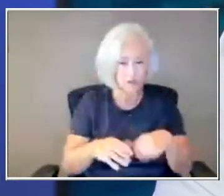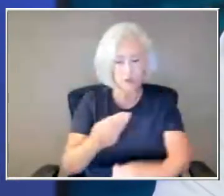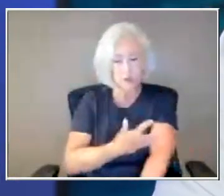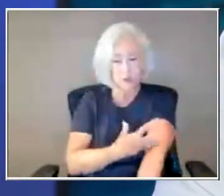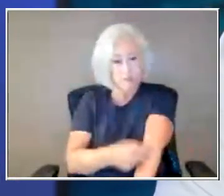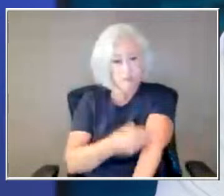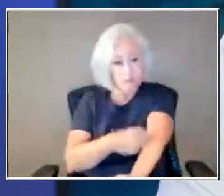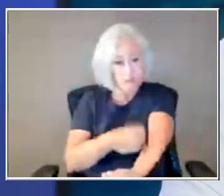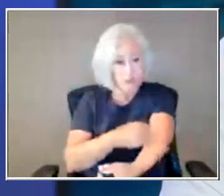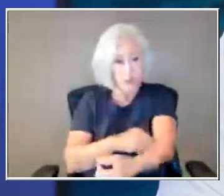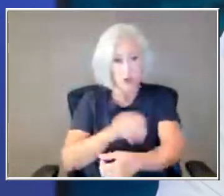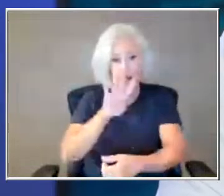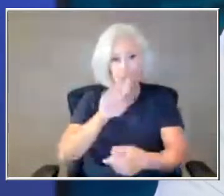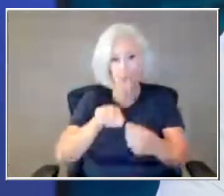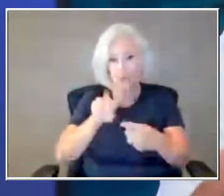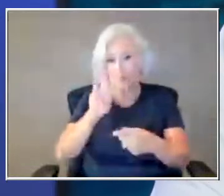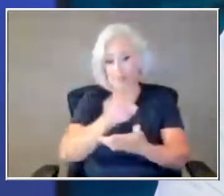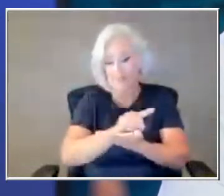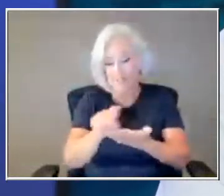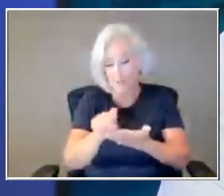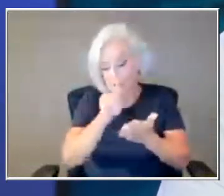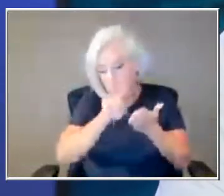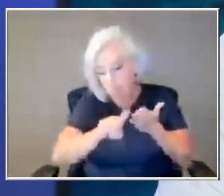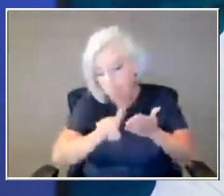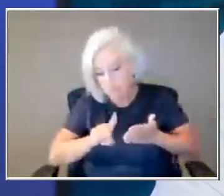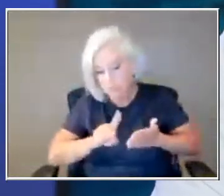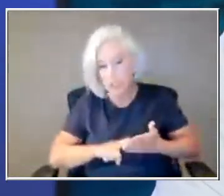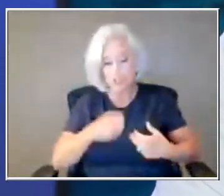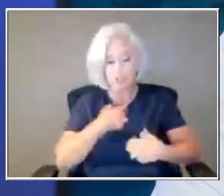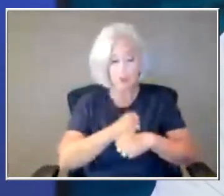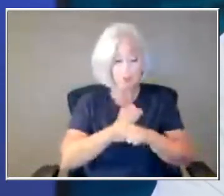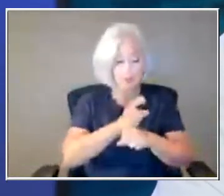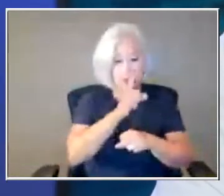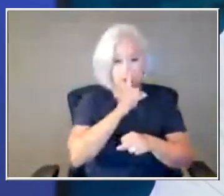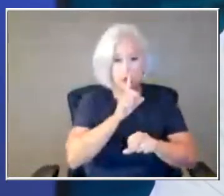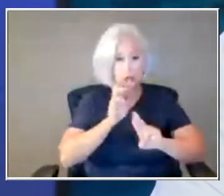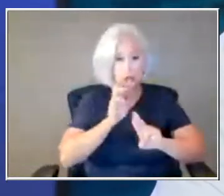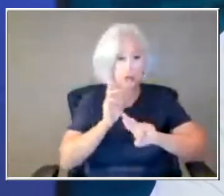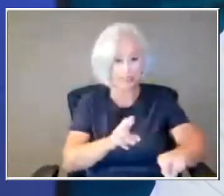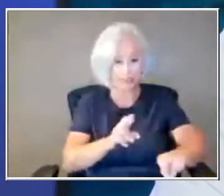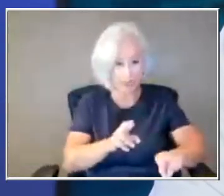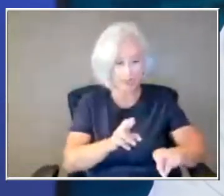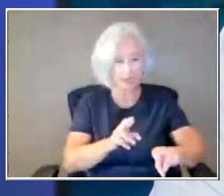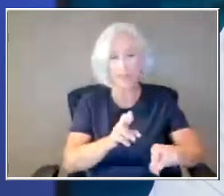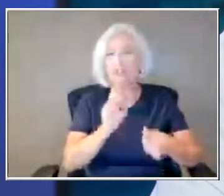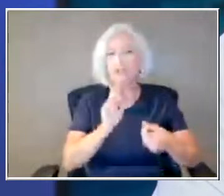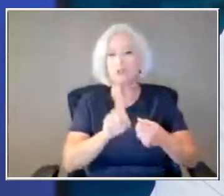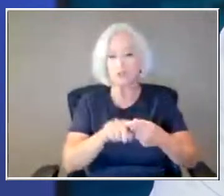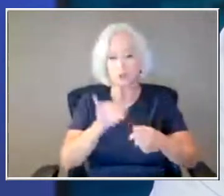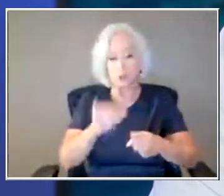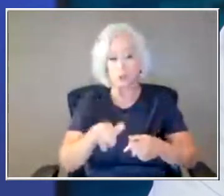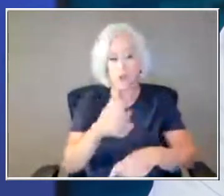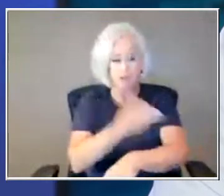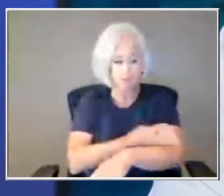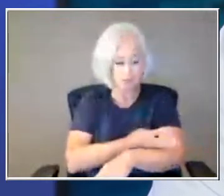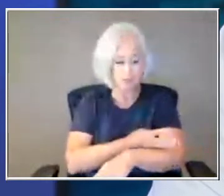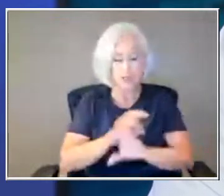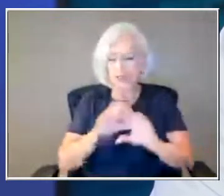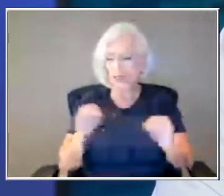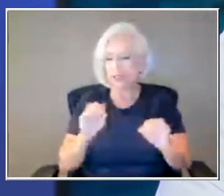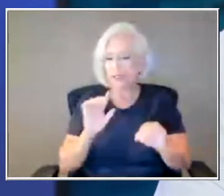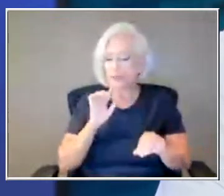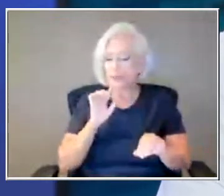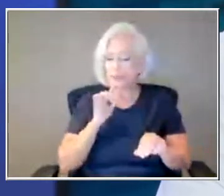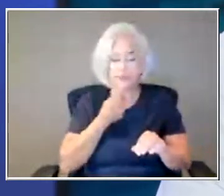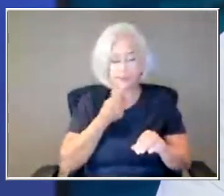that someone is responding to these agents and not having or developing any major side effects. And as long